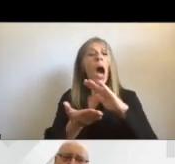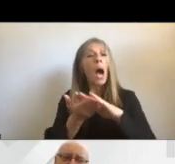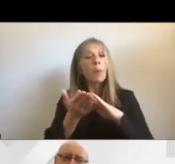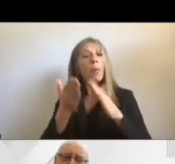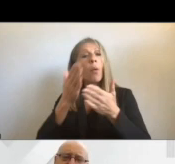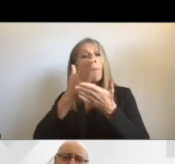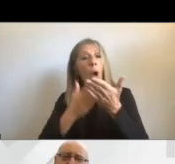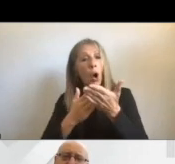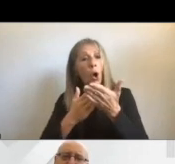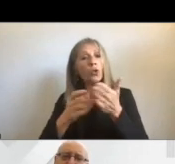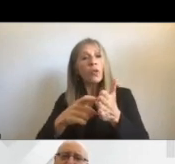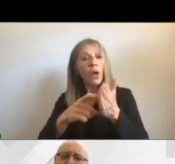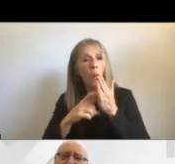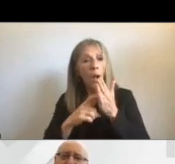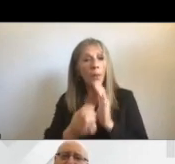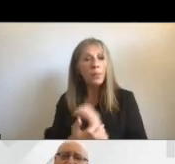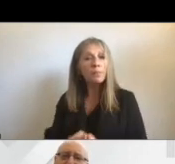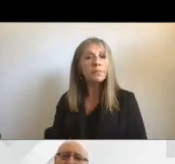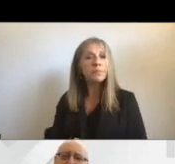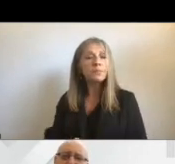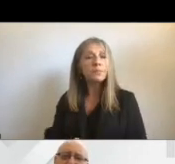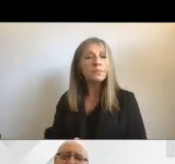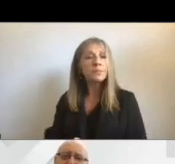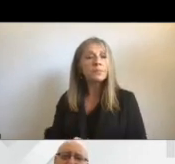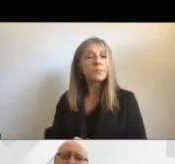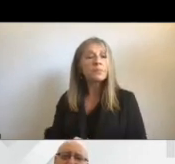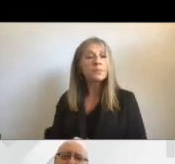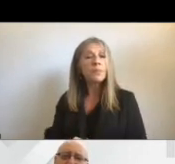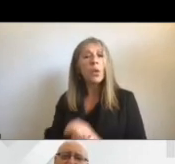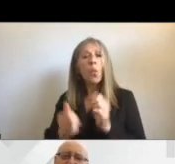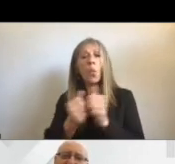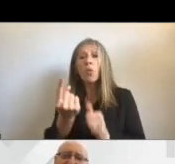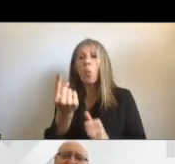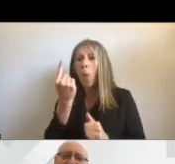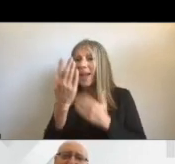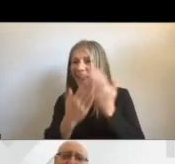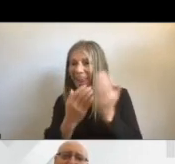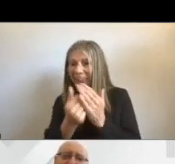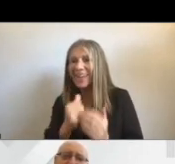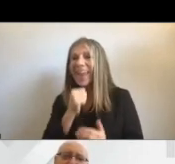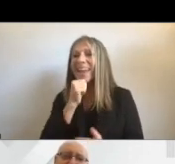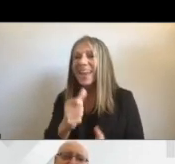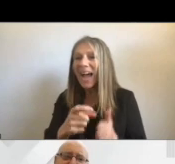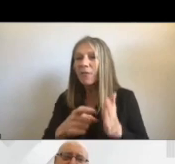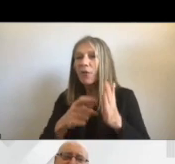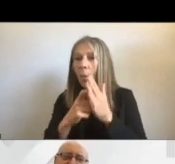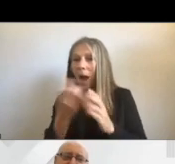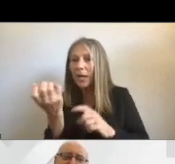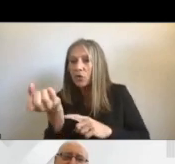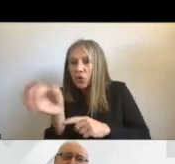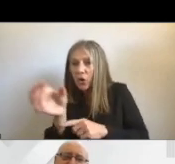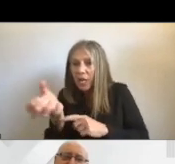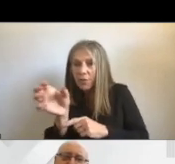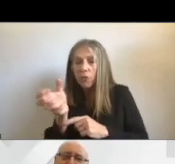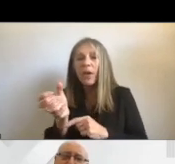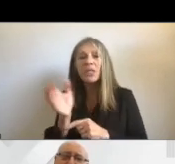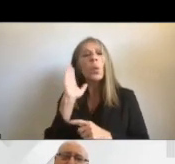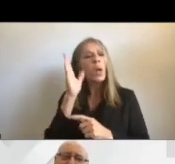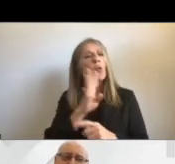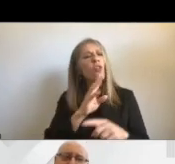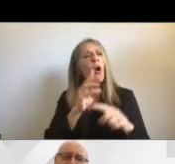to either extend the walking time for any slower pedestrians, you're allowed to use a